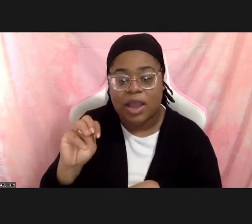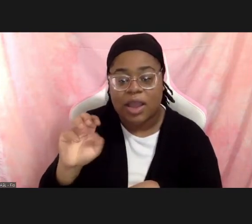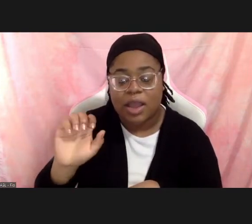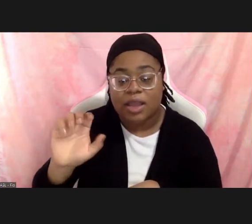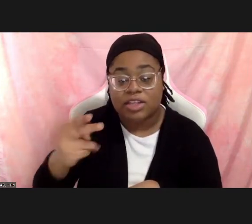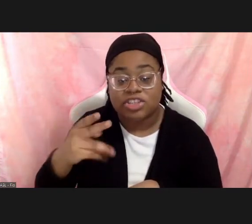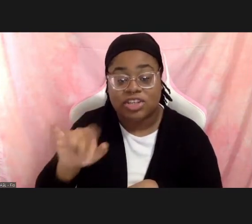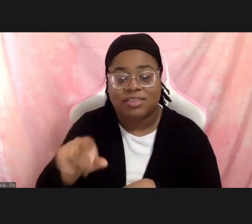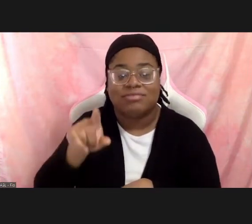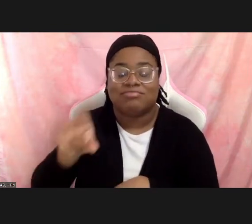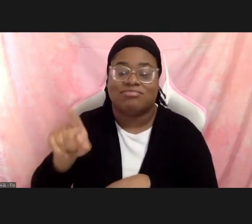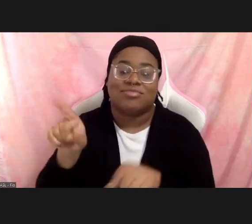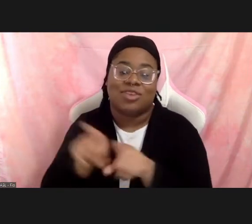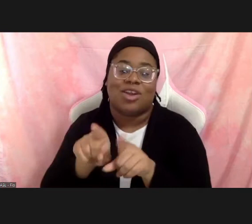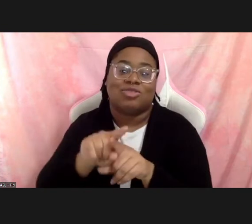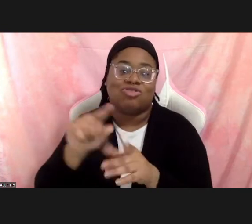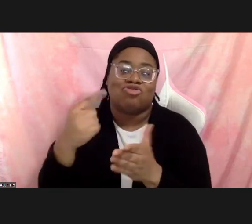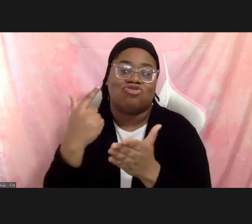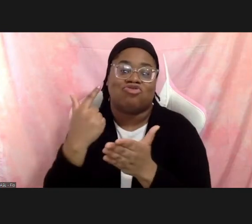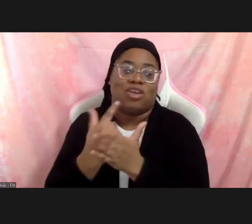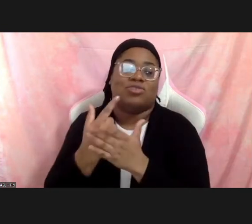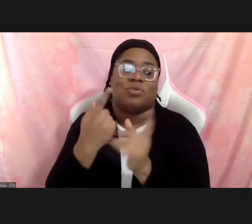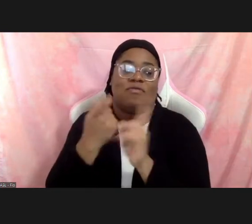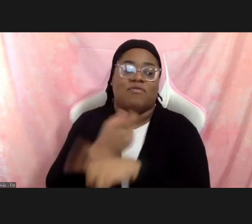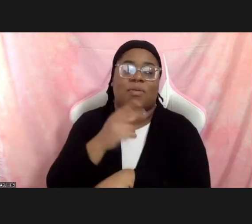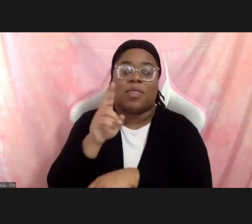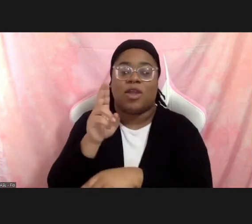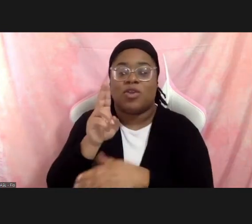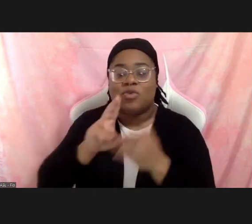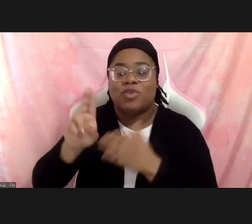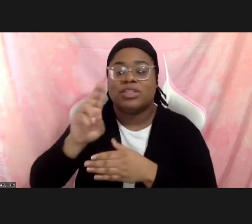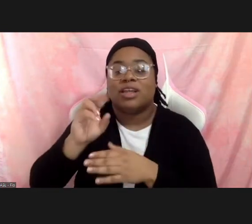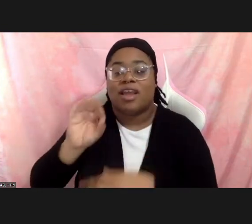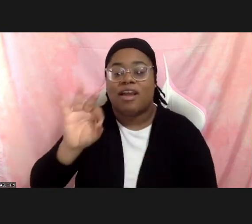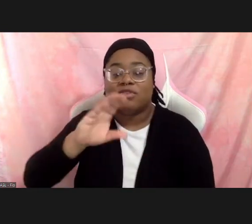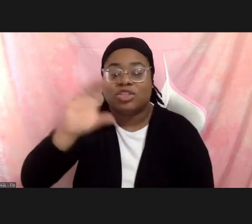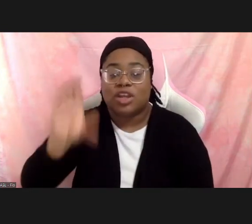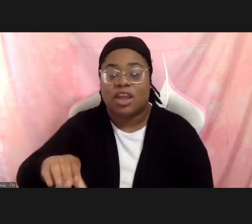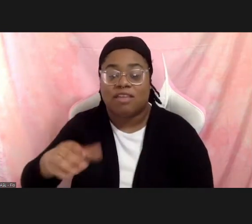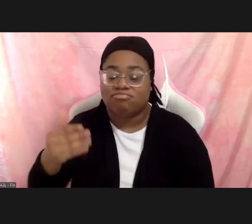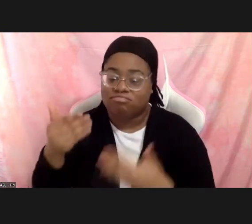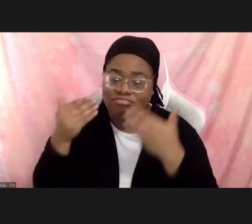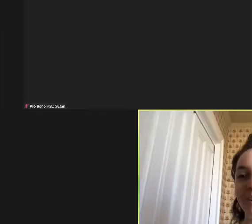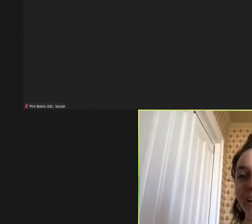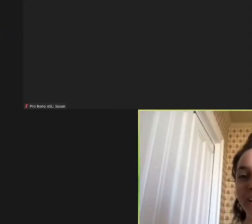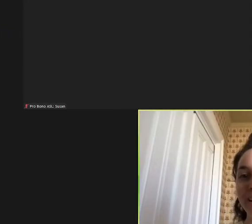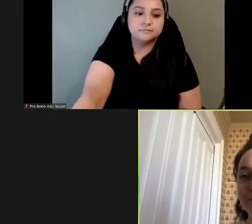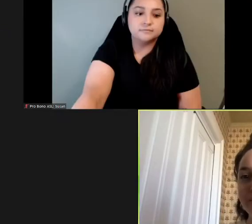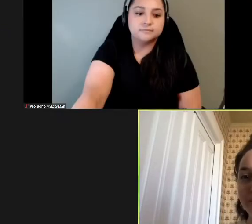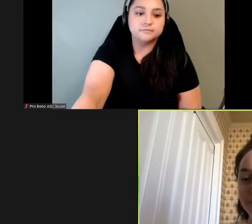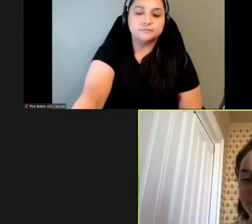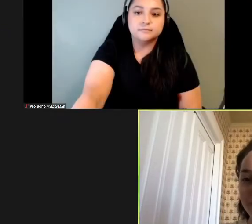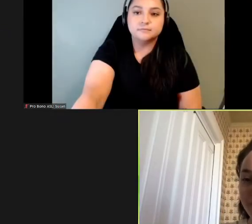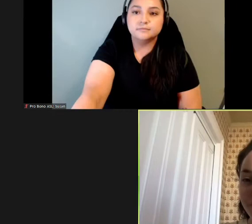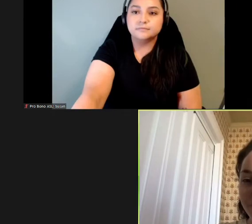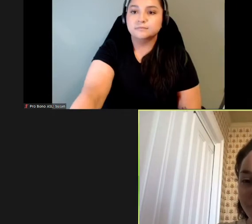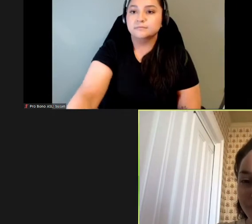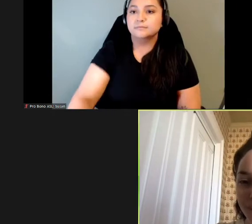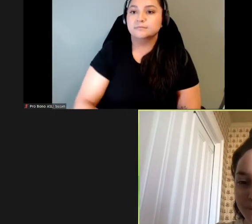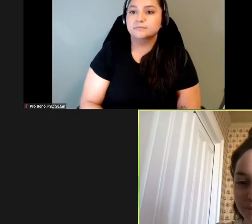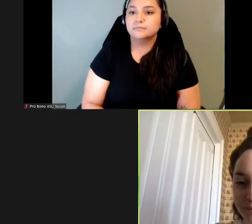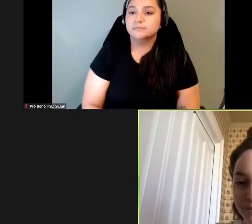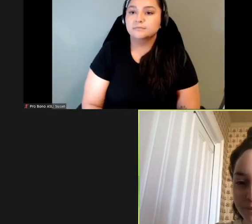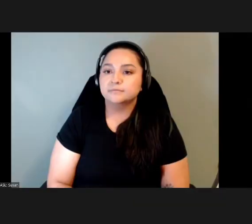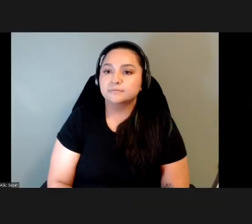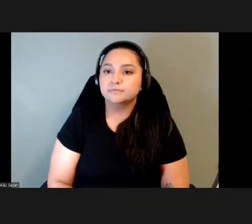of the University of Chicago. So without further ado, Clara, please take it away.